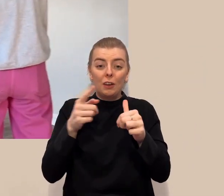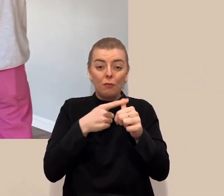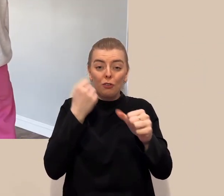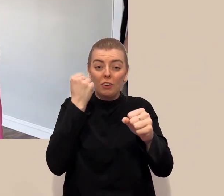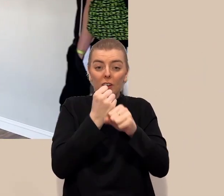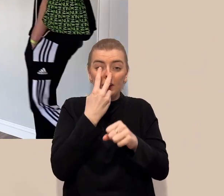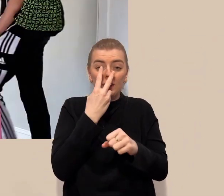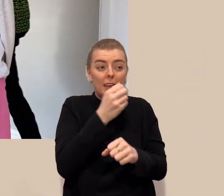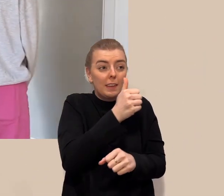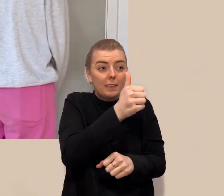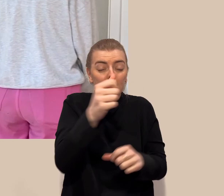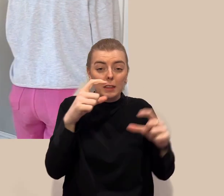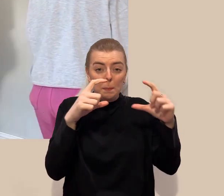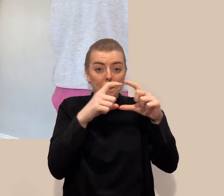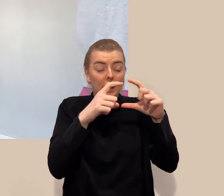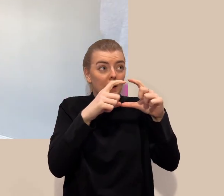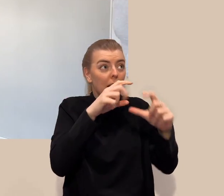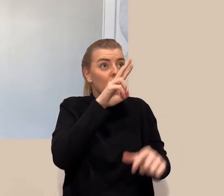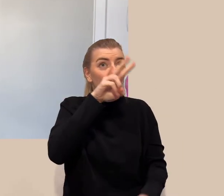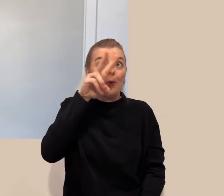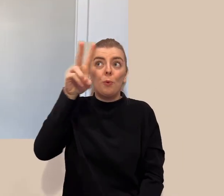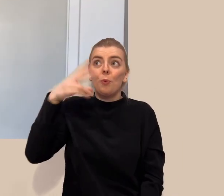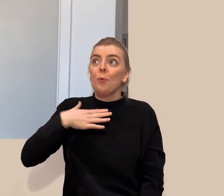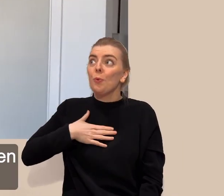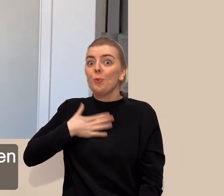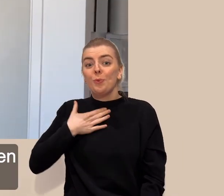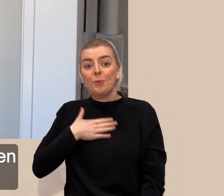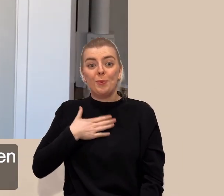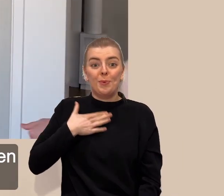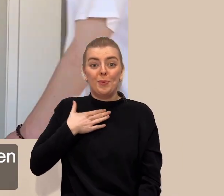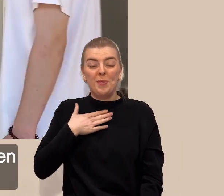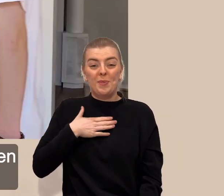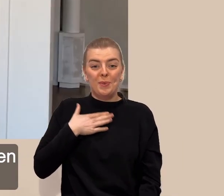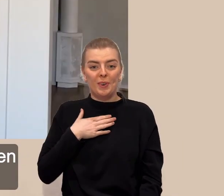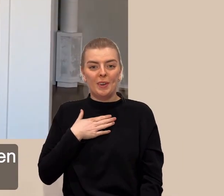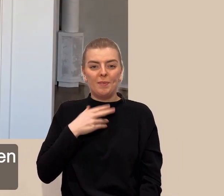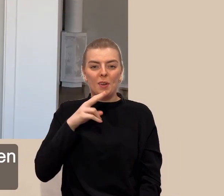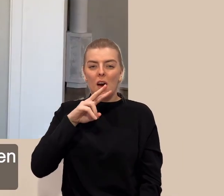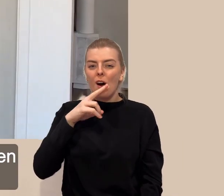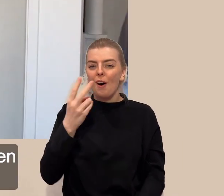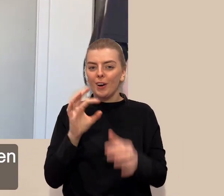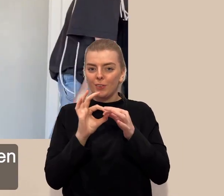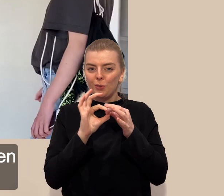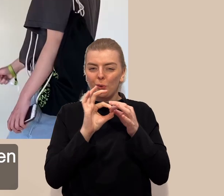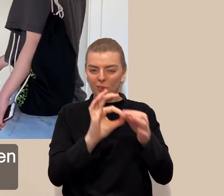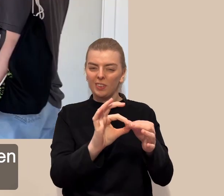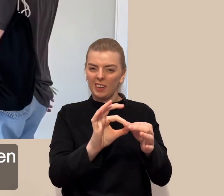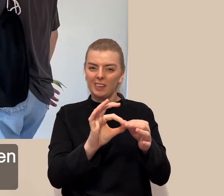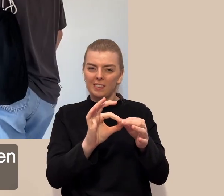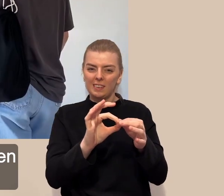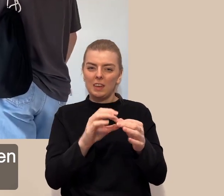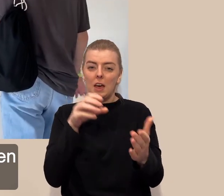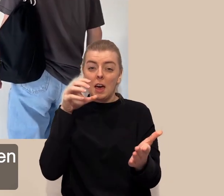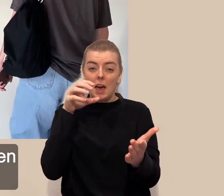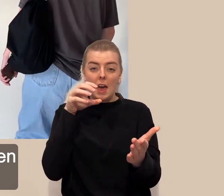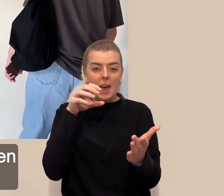and everybody got to see it for the first time. And yeah, the young people were like really excited to see the images on the wall